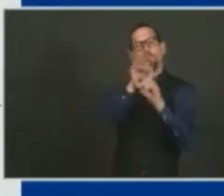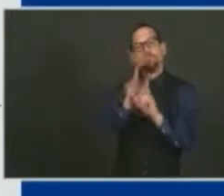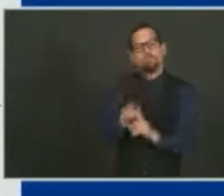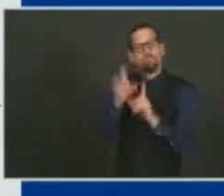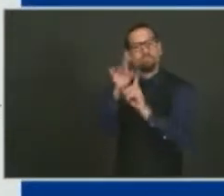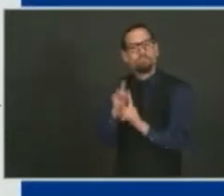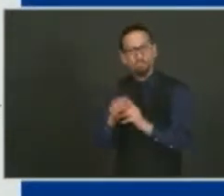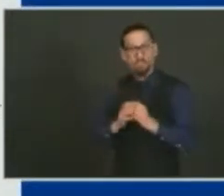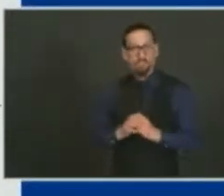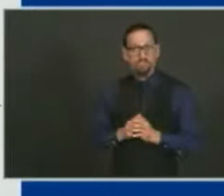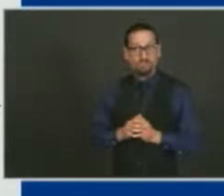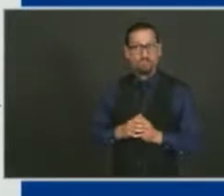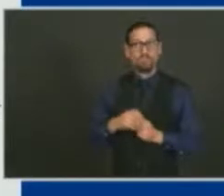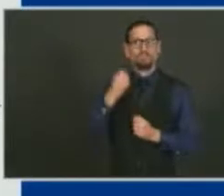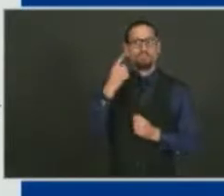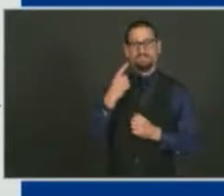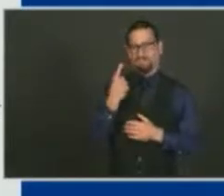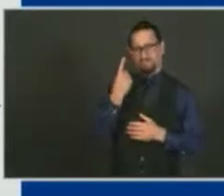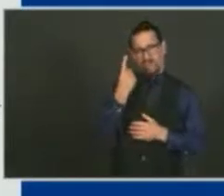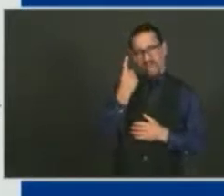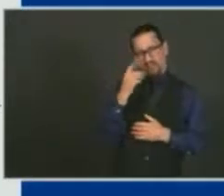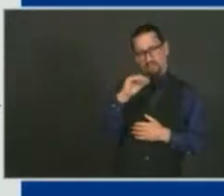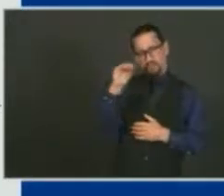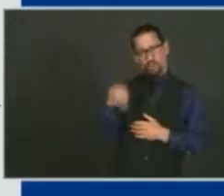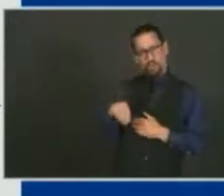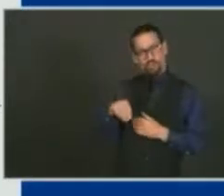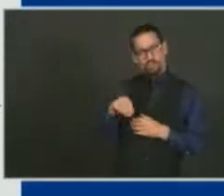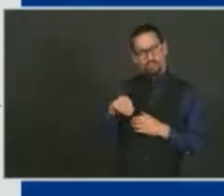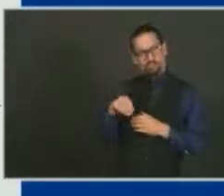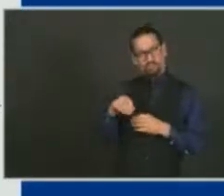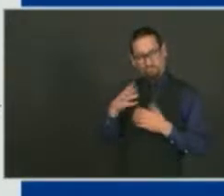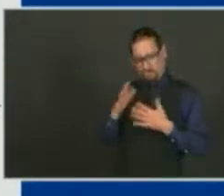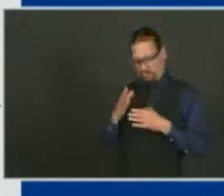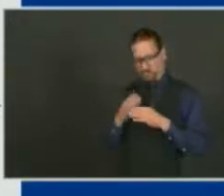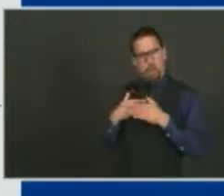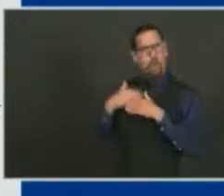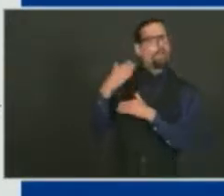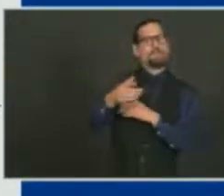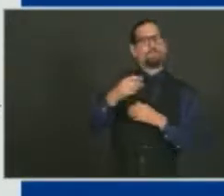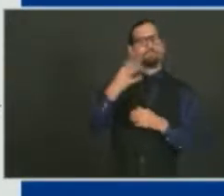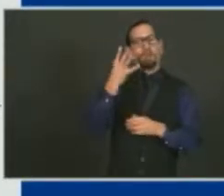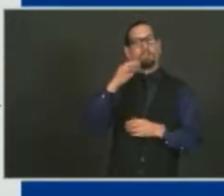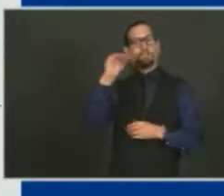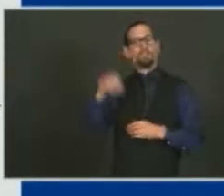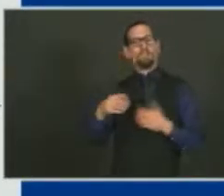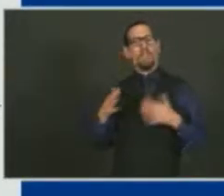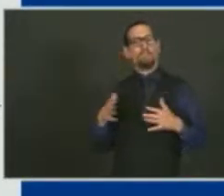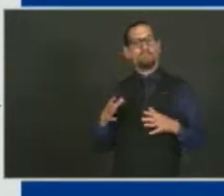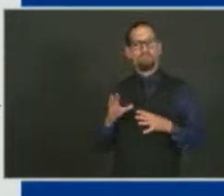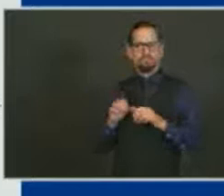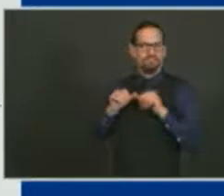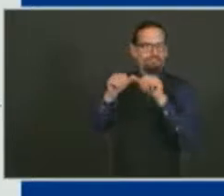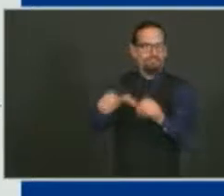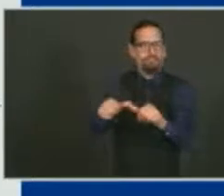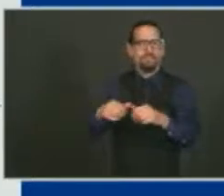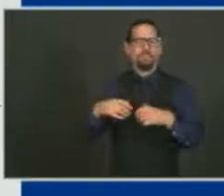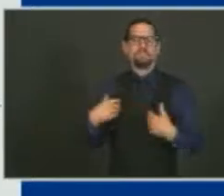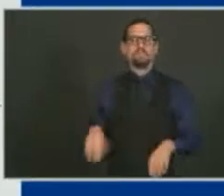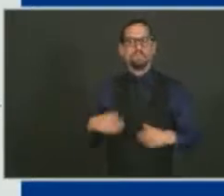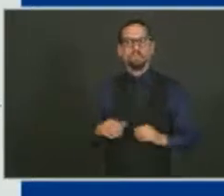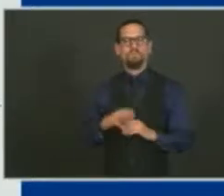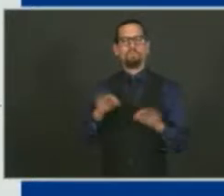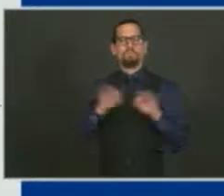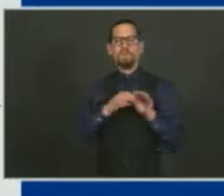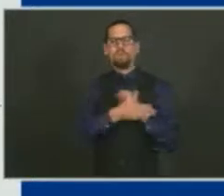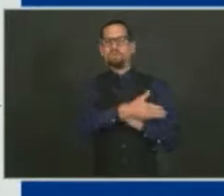percent positivity higher than 4%. What's important to know is that it is not too